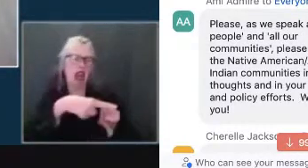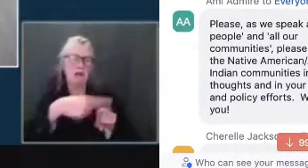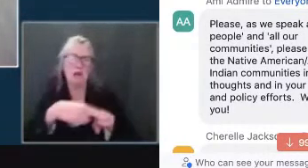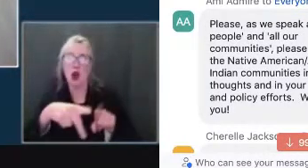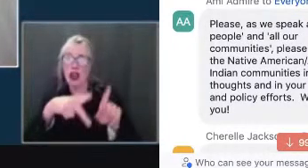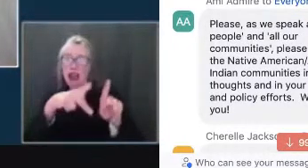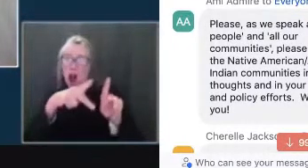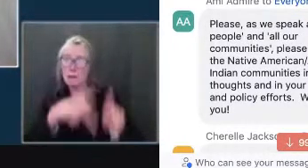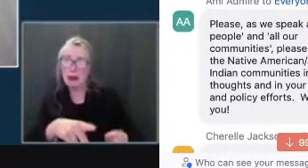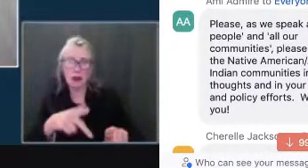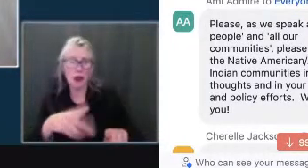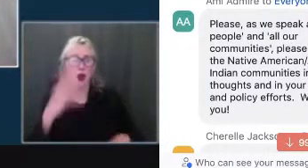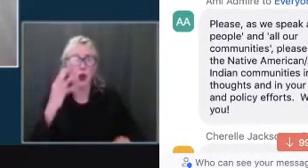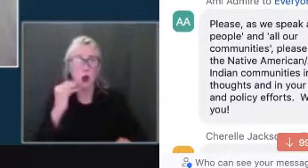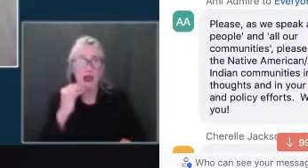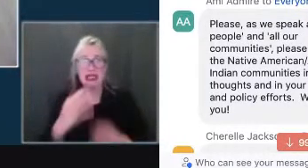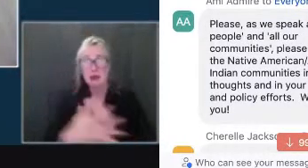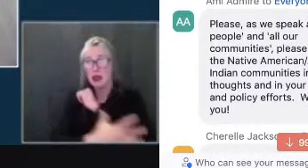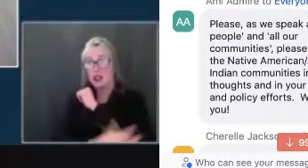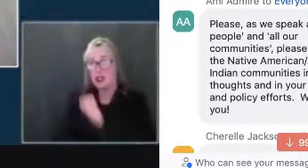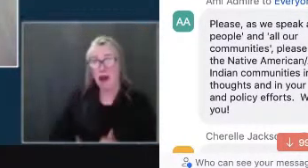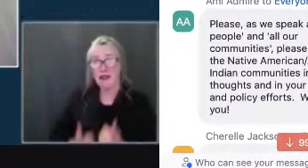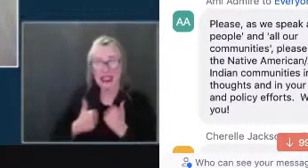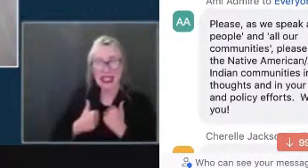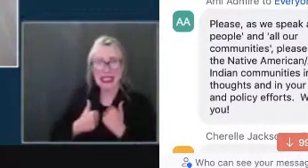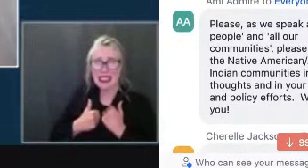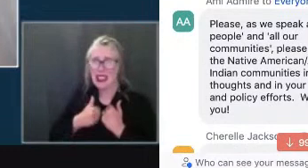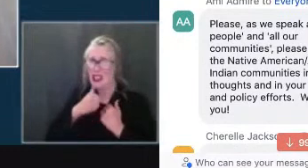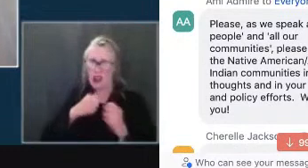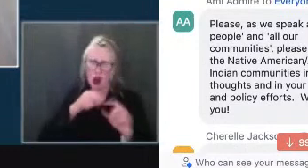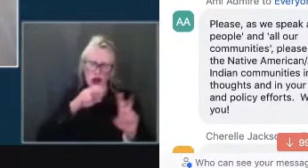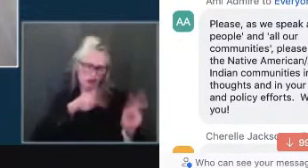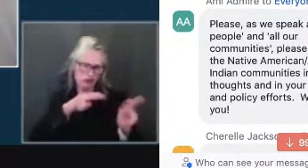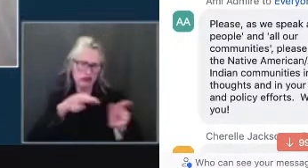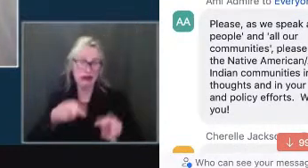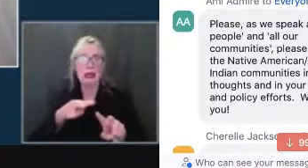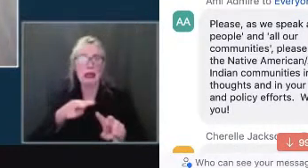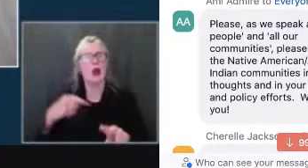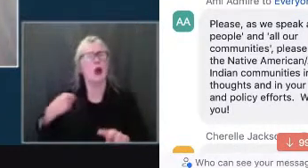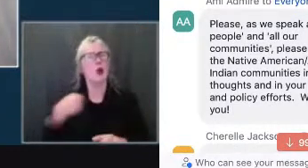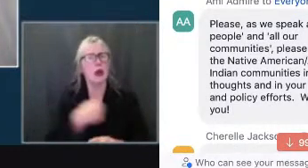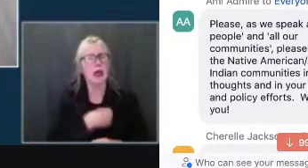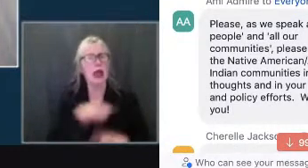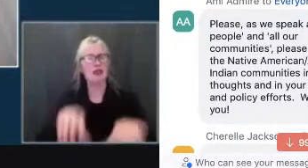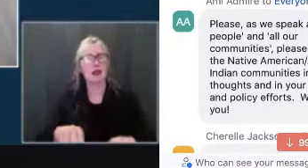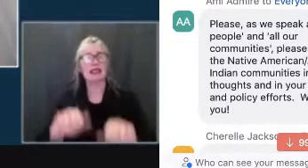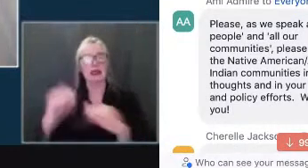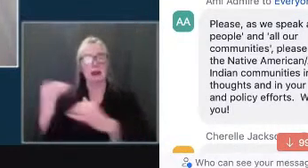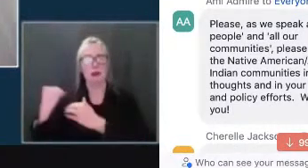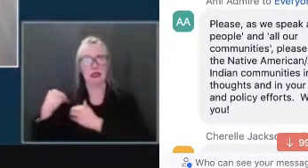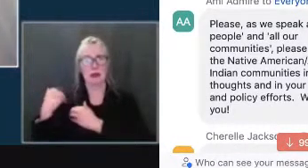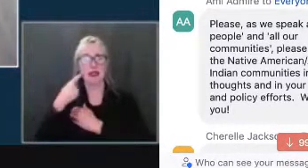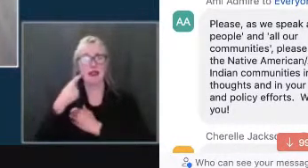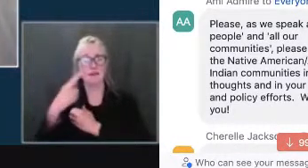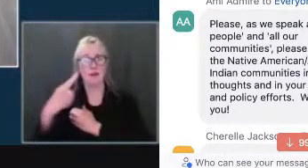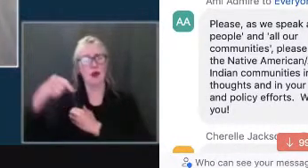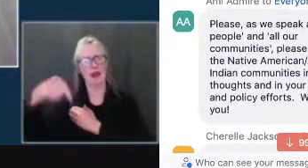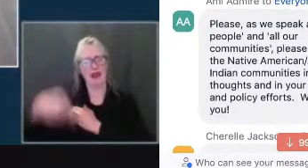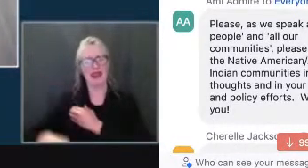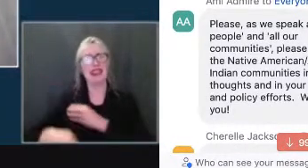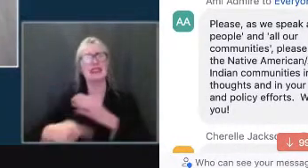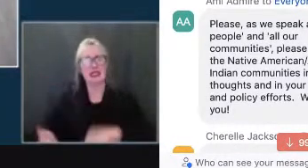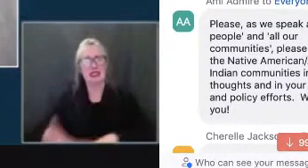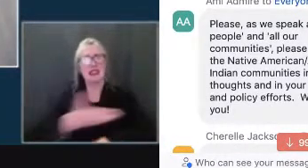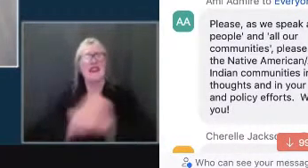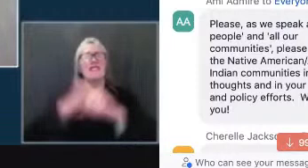who are living in poverty. And we all have a role to play in this fight, from activists to elected officials. And